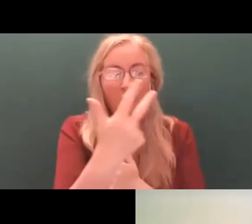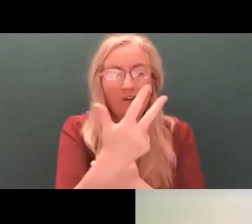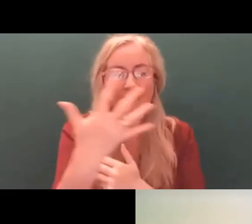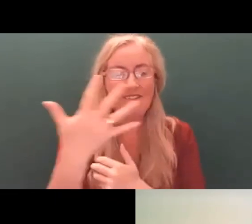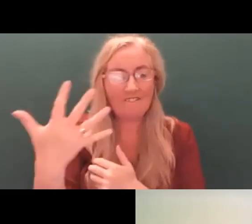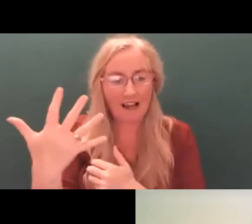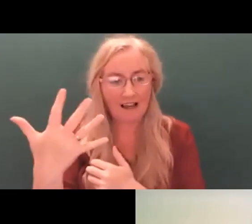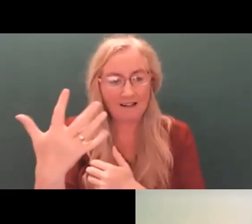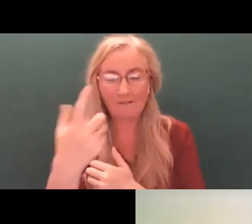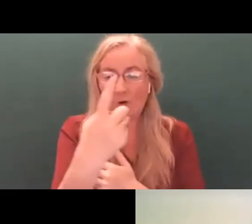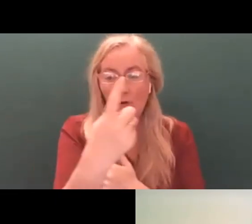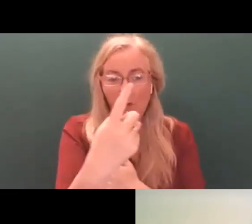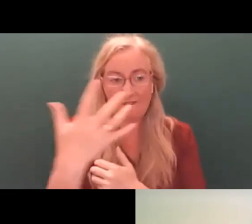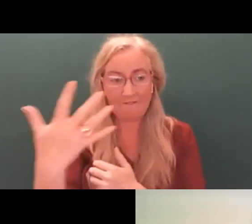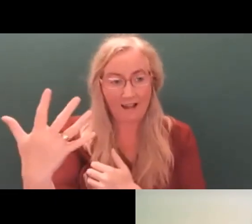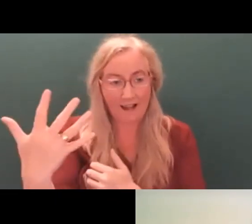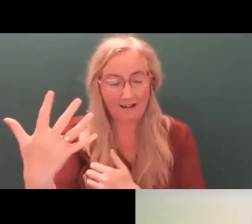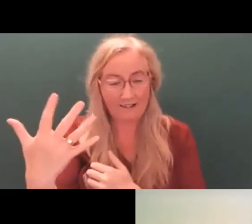3515,